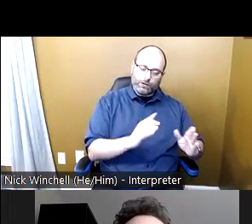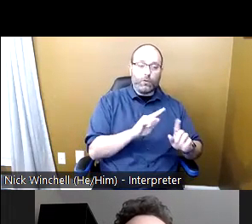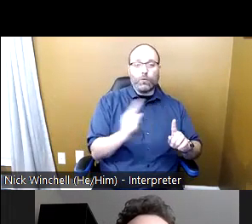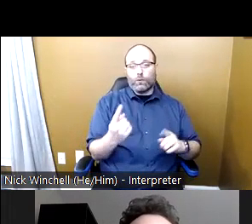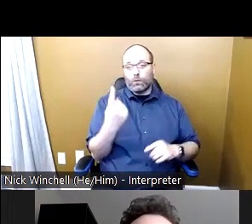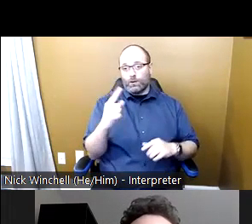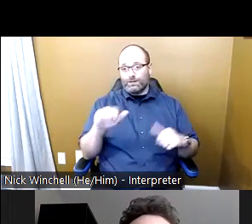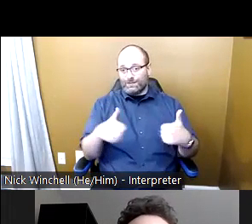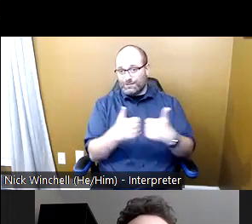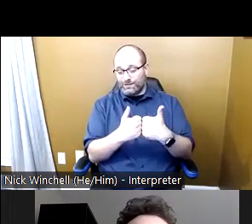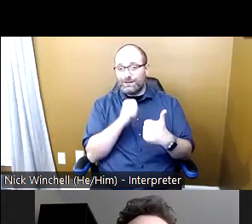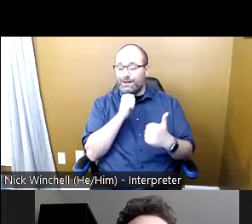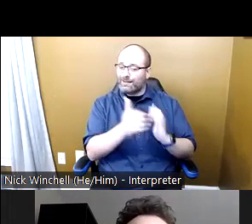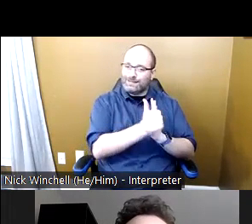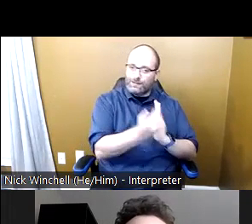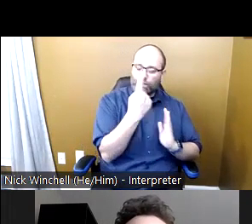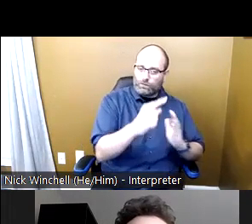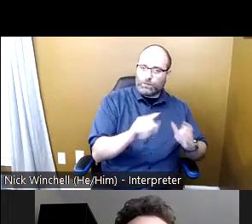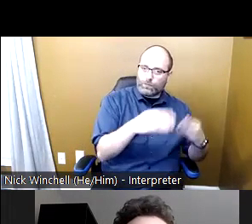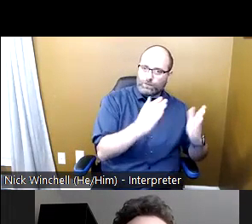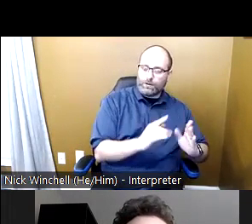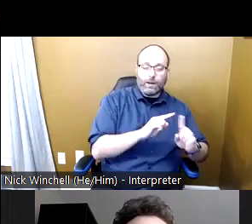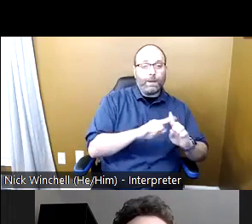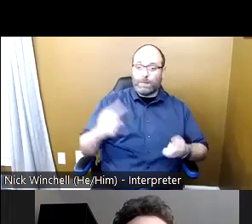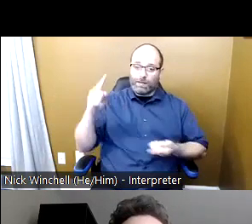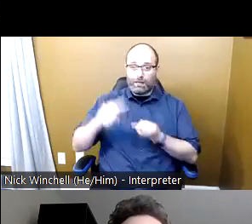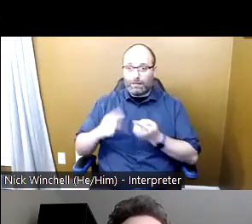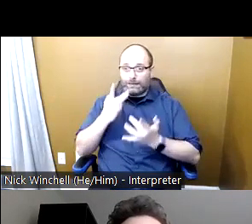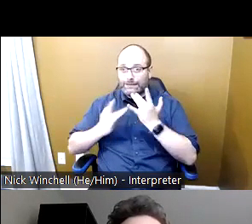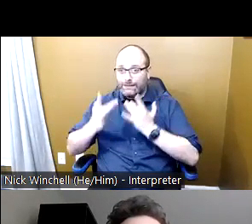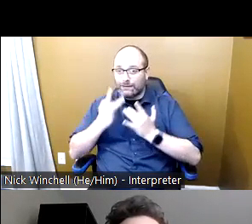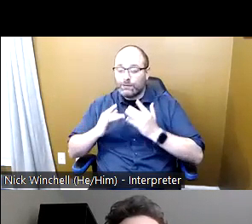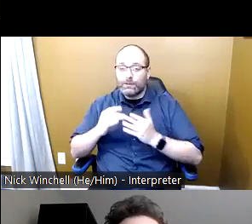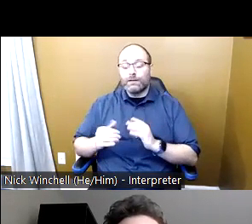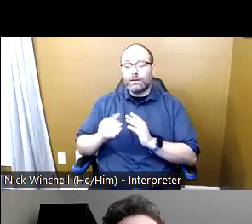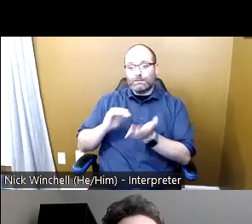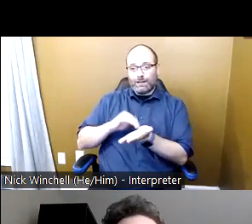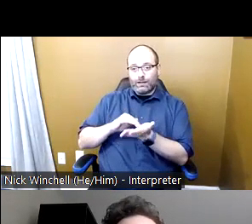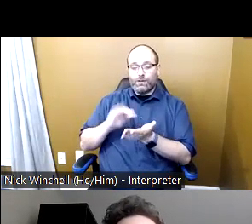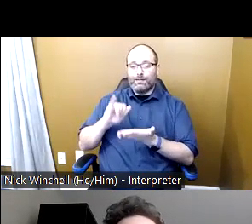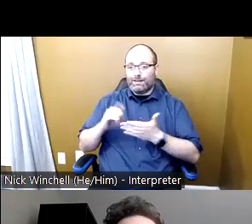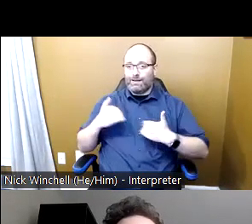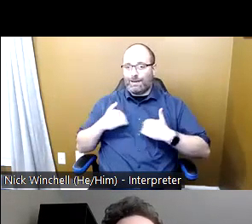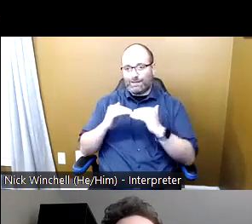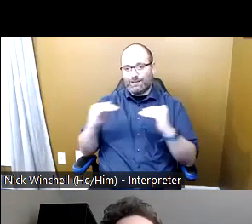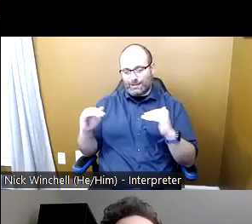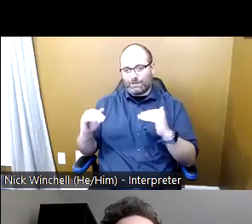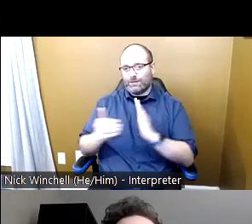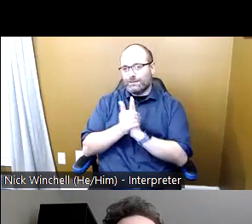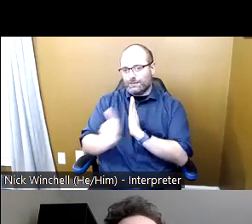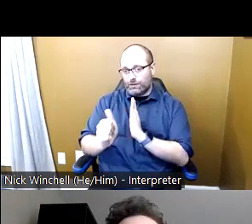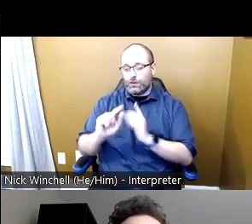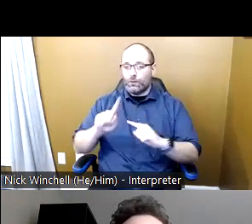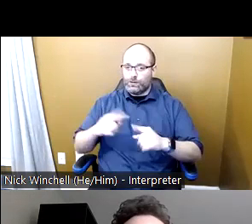the competency of providers, but the shortage of providers that had that level of competency. When you add